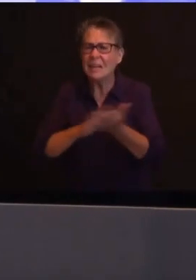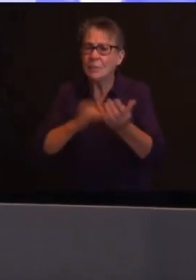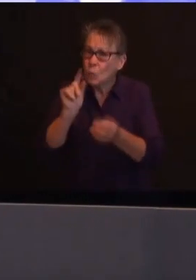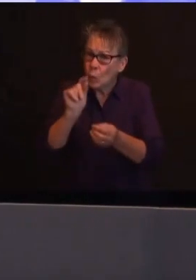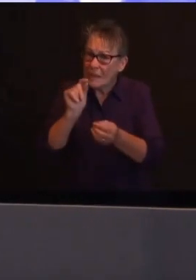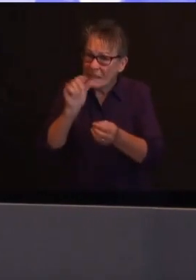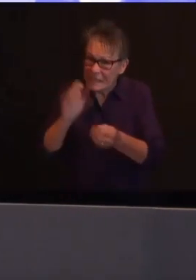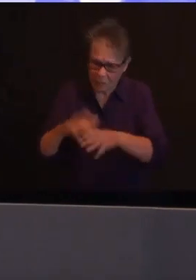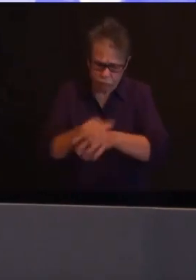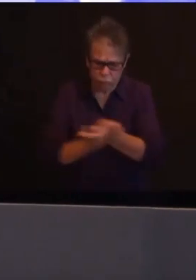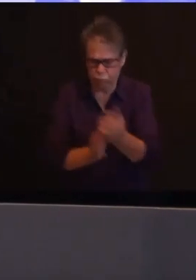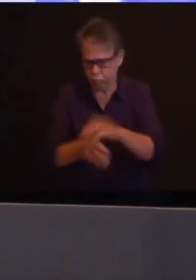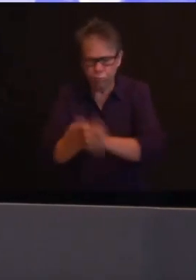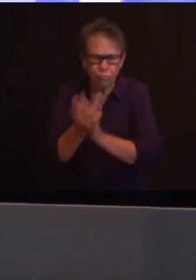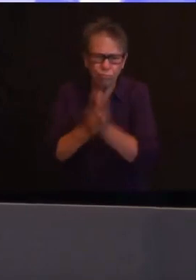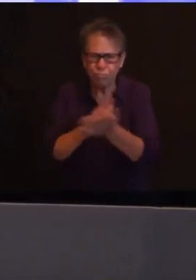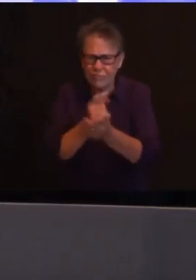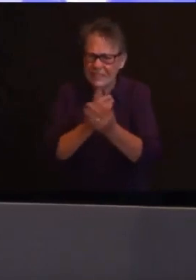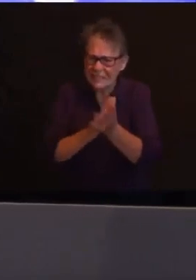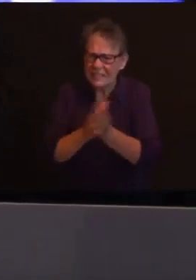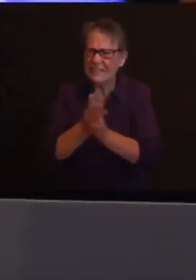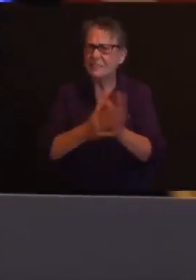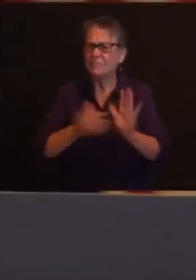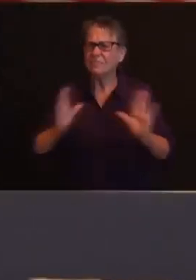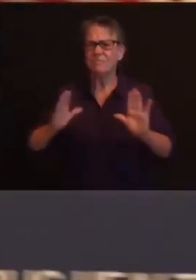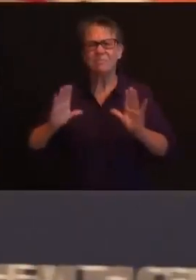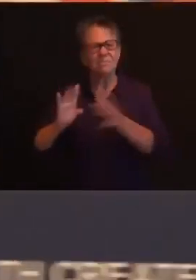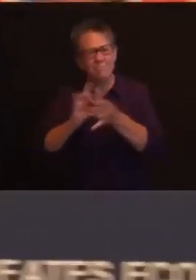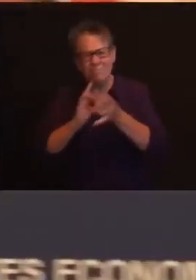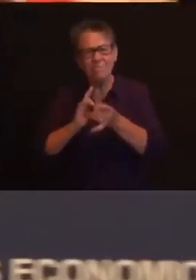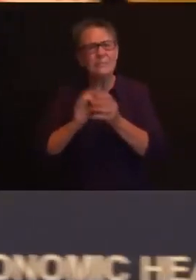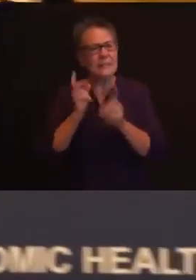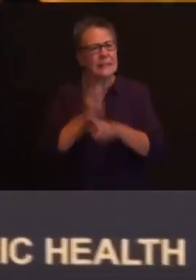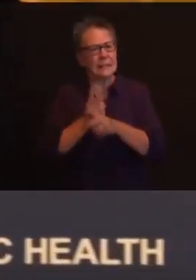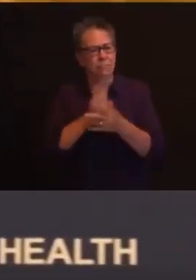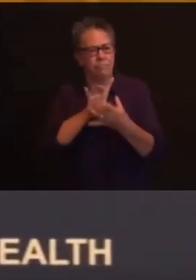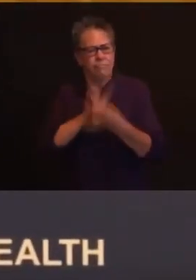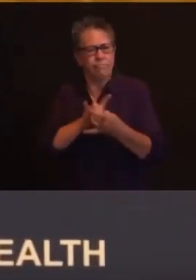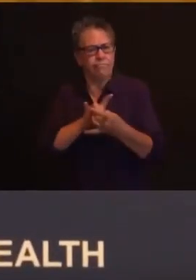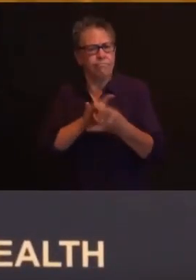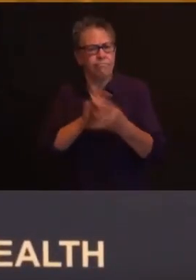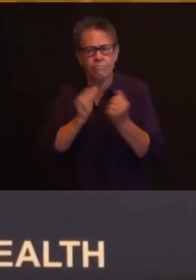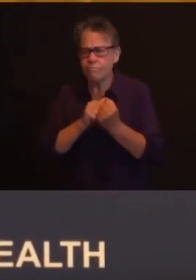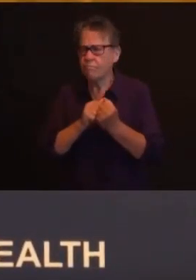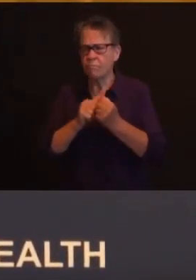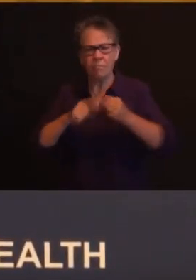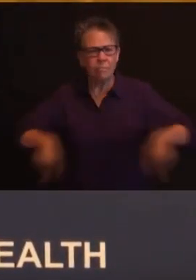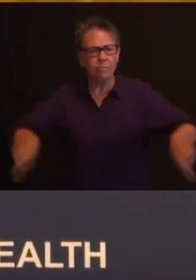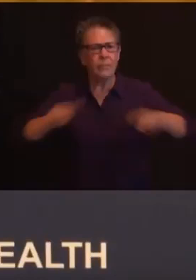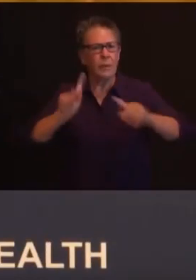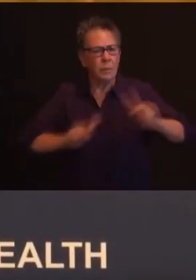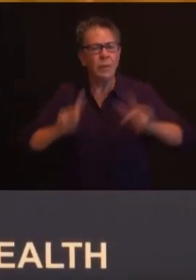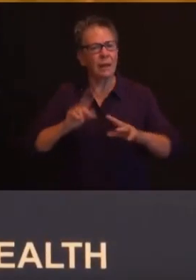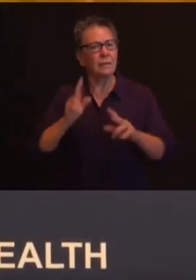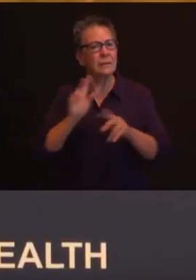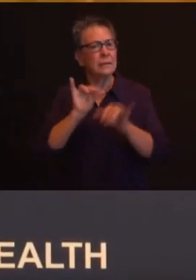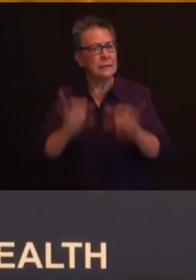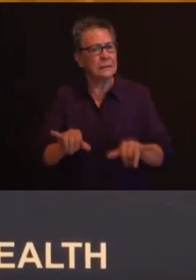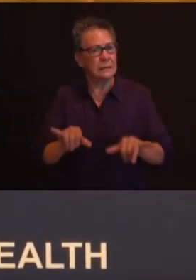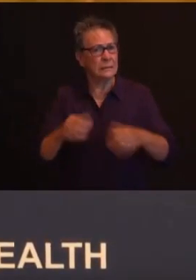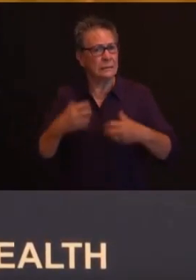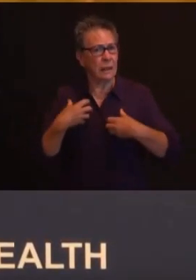healthy, get tested. Thank you. Judy, thank you for the readout, but also for your leadership day in and day out, and